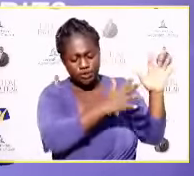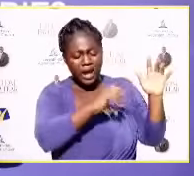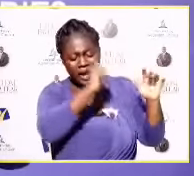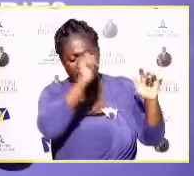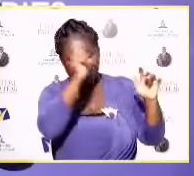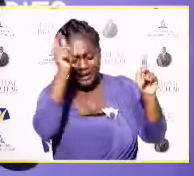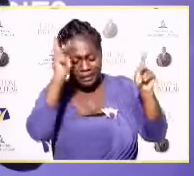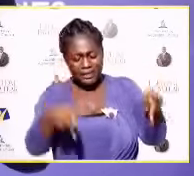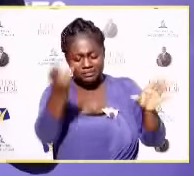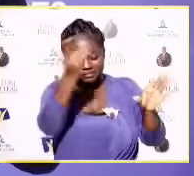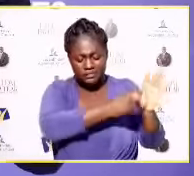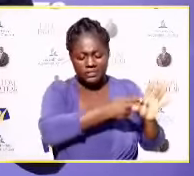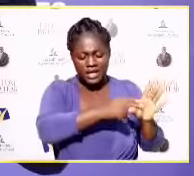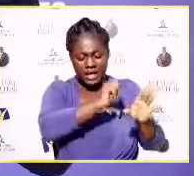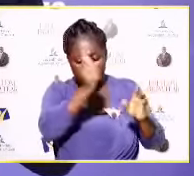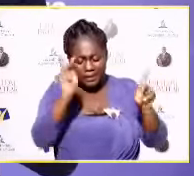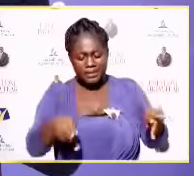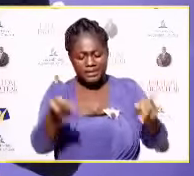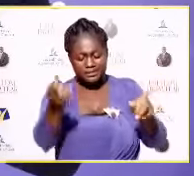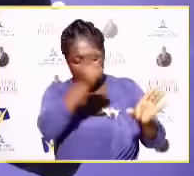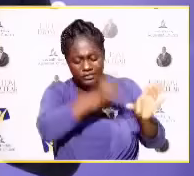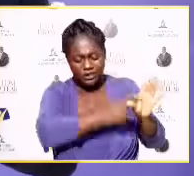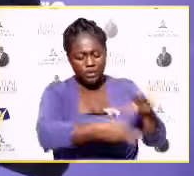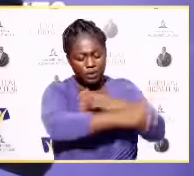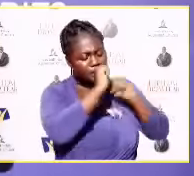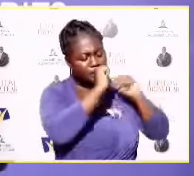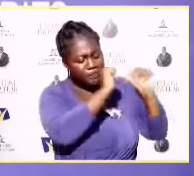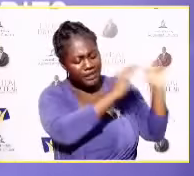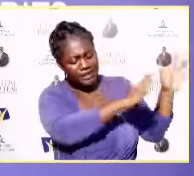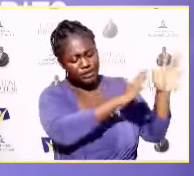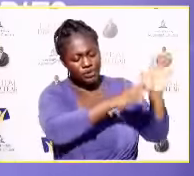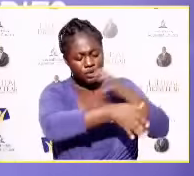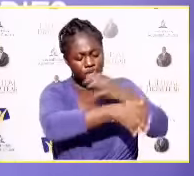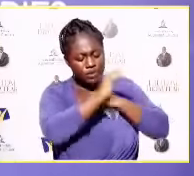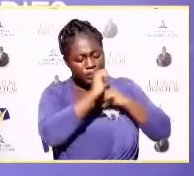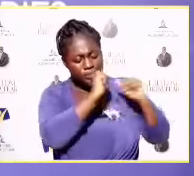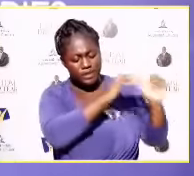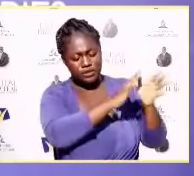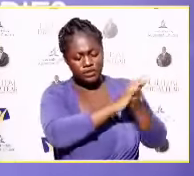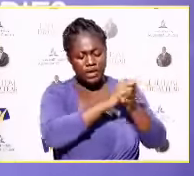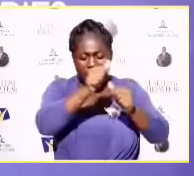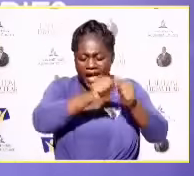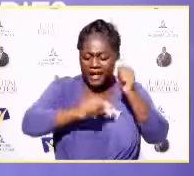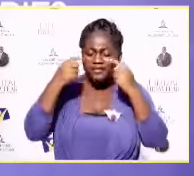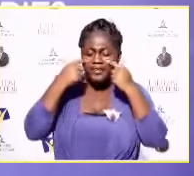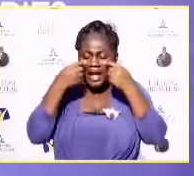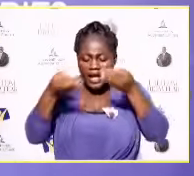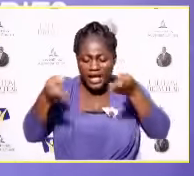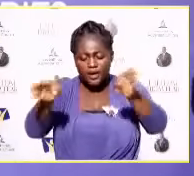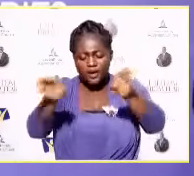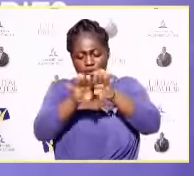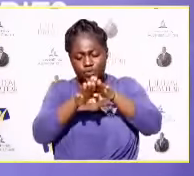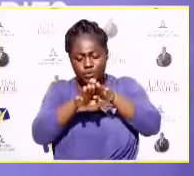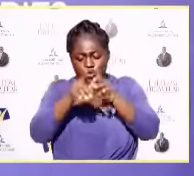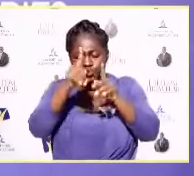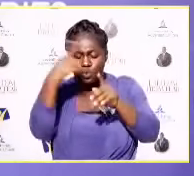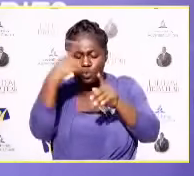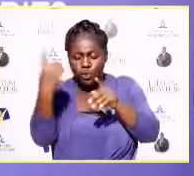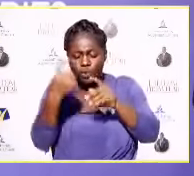God bless you. God bless you. Every eye is closed. Anyone you know, Kasa, Obia